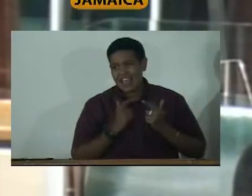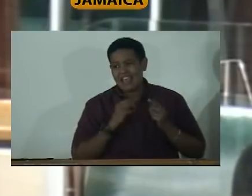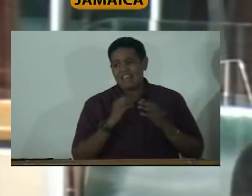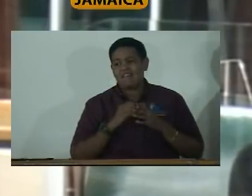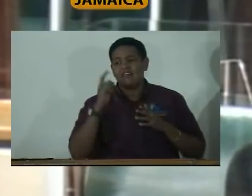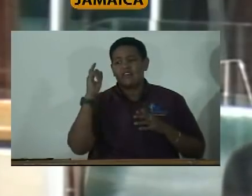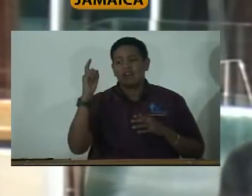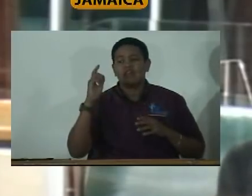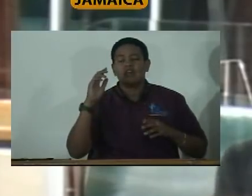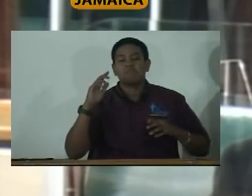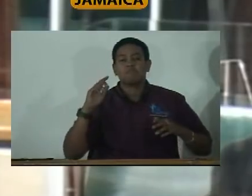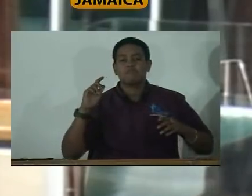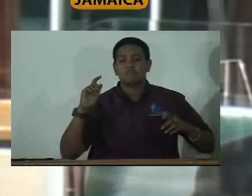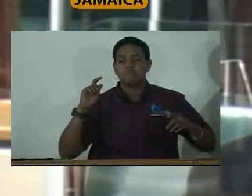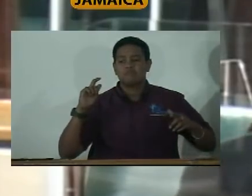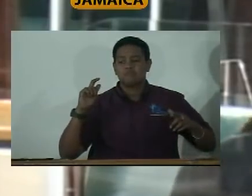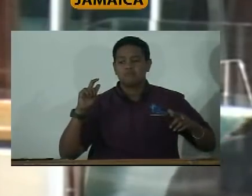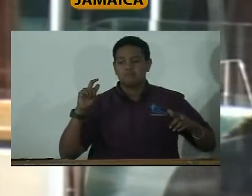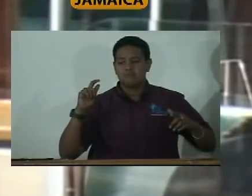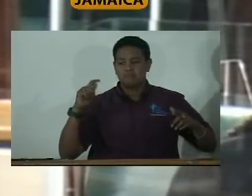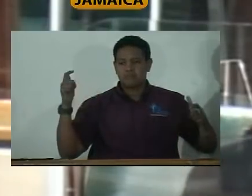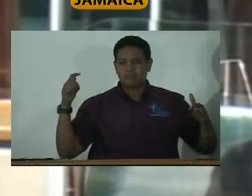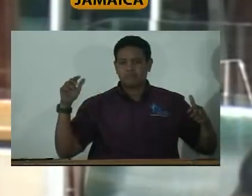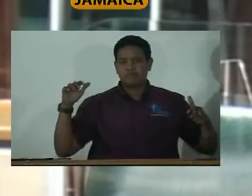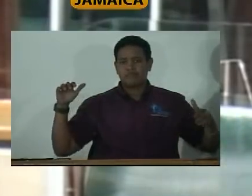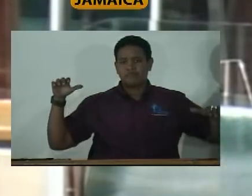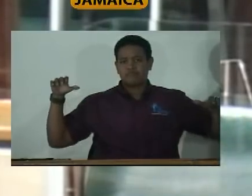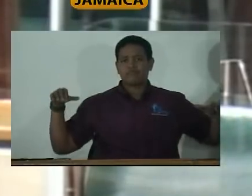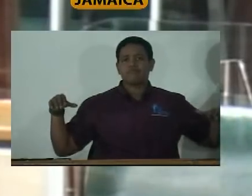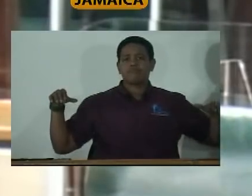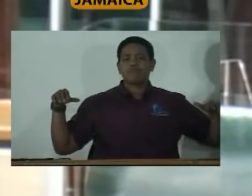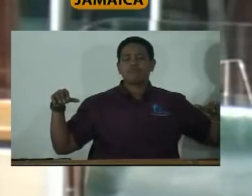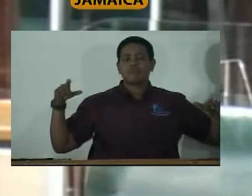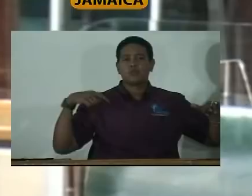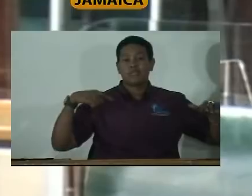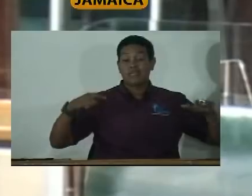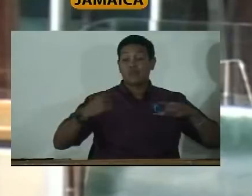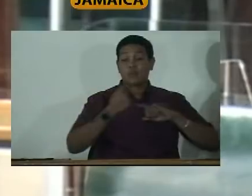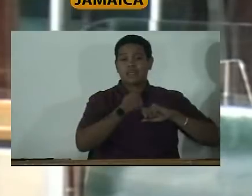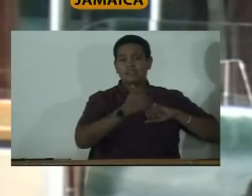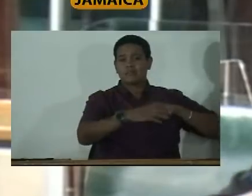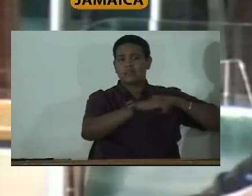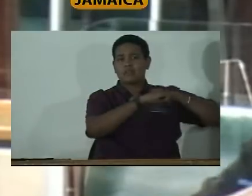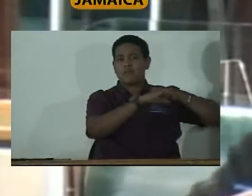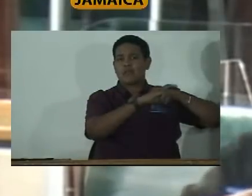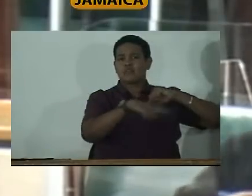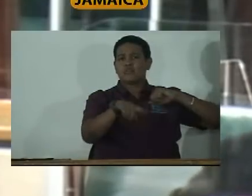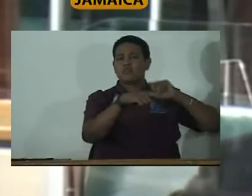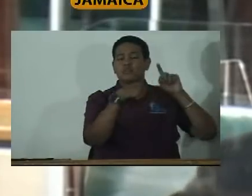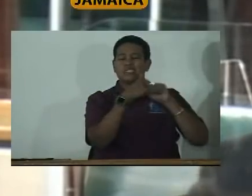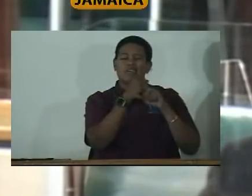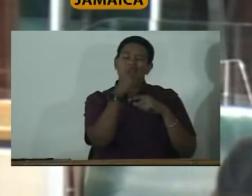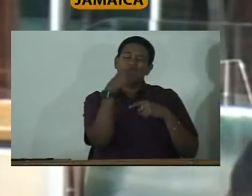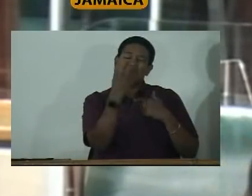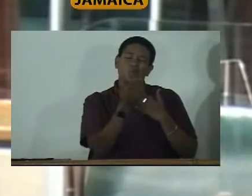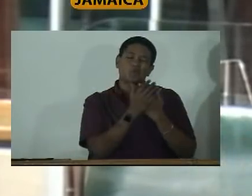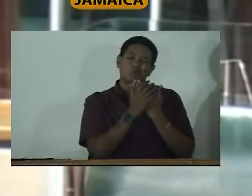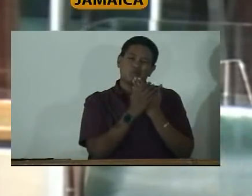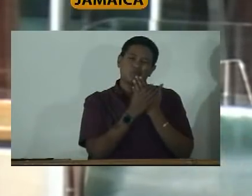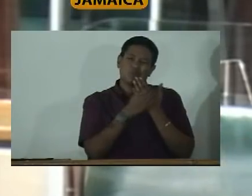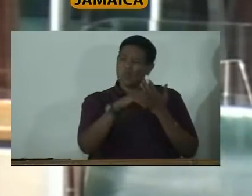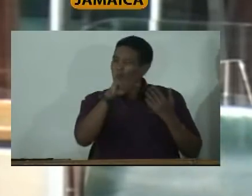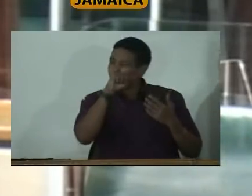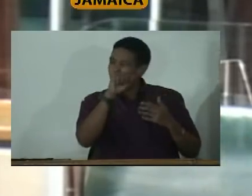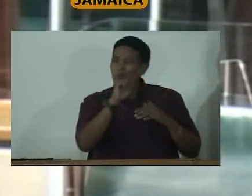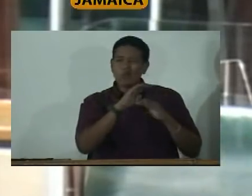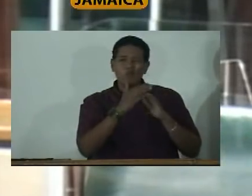the big three. We need to expand the marketing to those who just love Jamaica